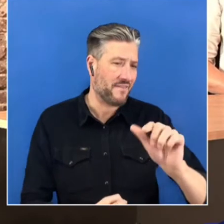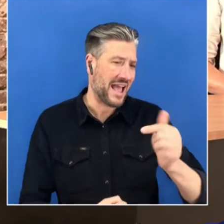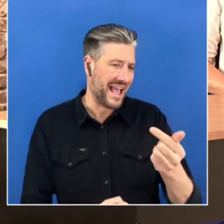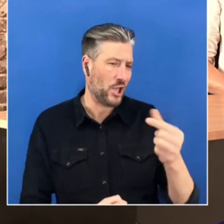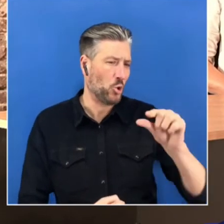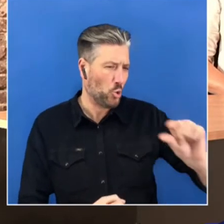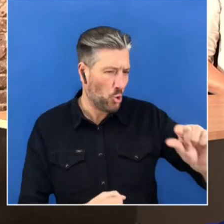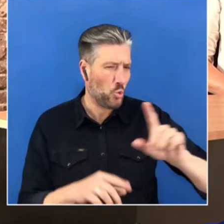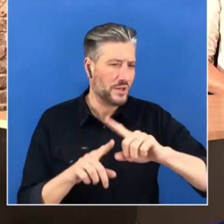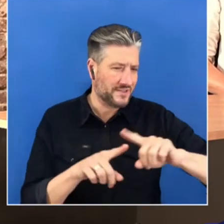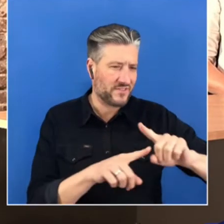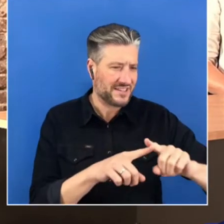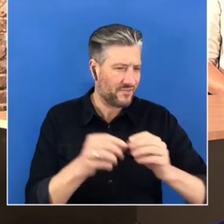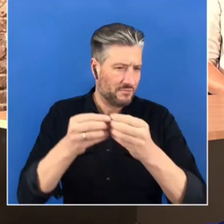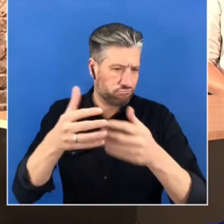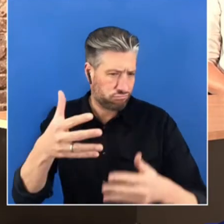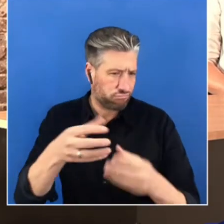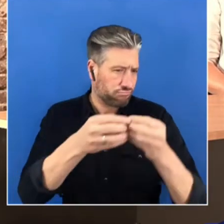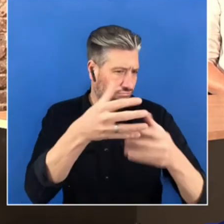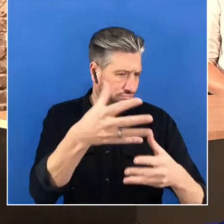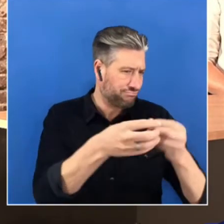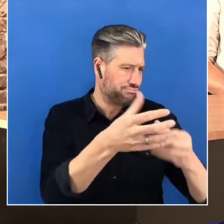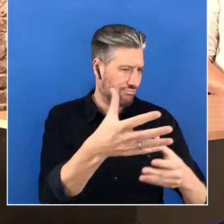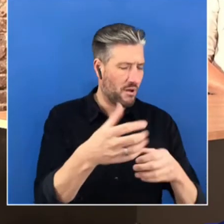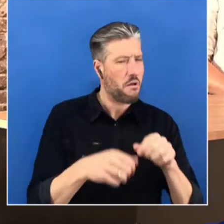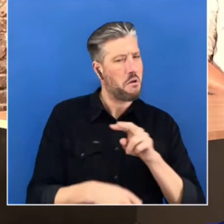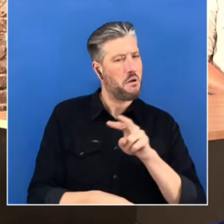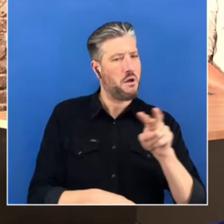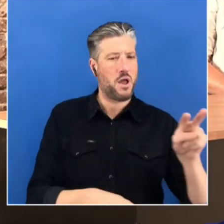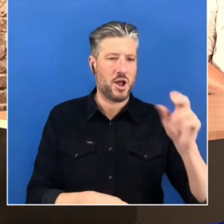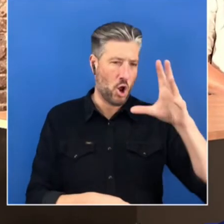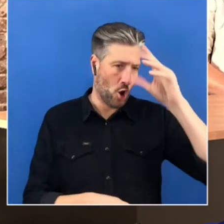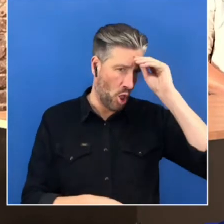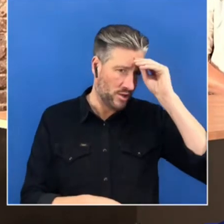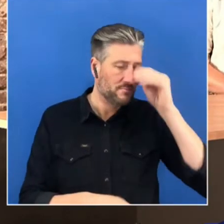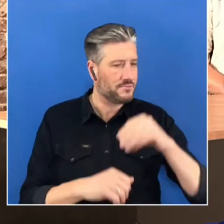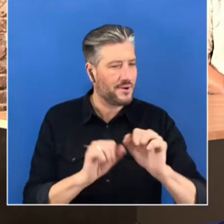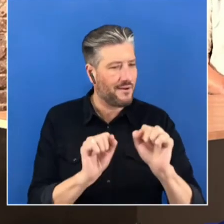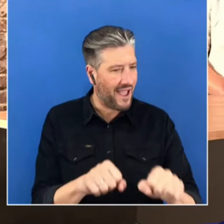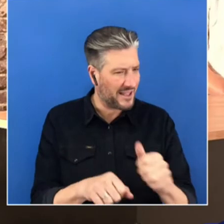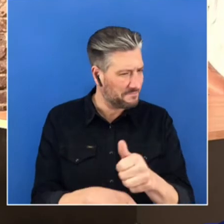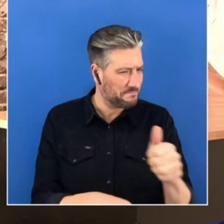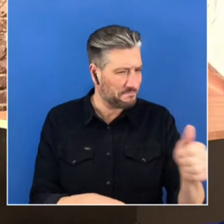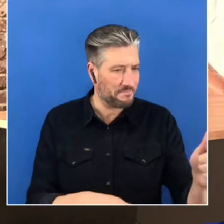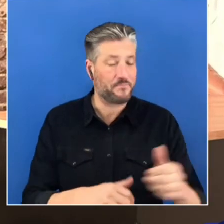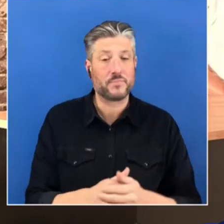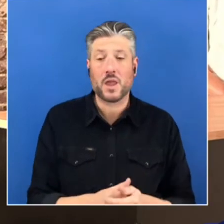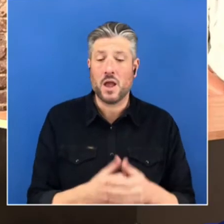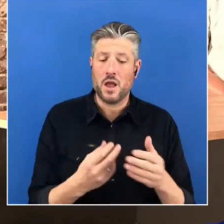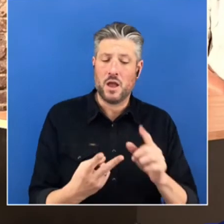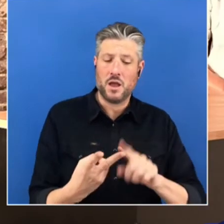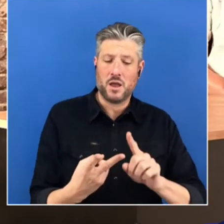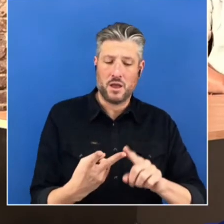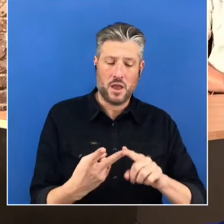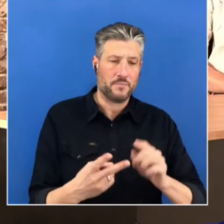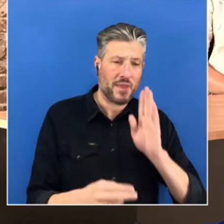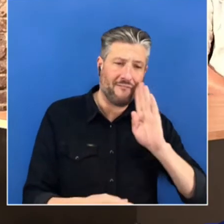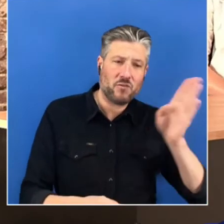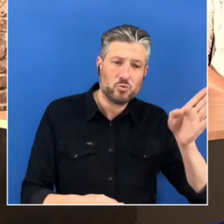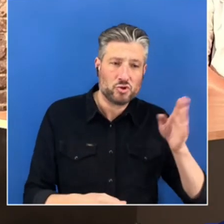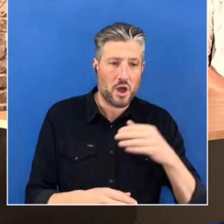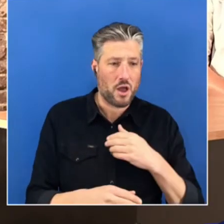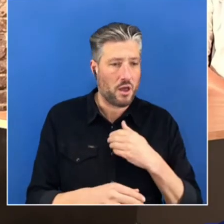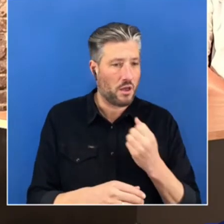Thank you. And John, where can I get updates about future products? It's a very similar source, actually. We keep our YouTube